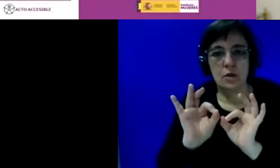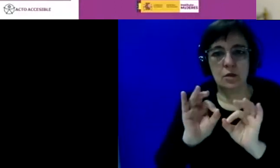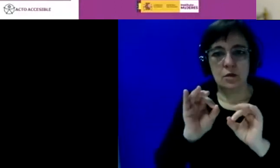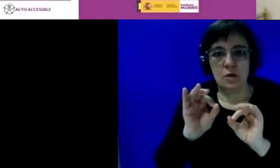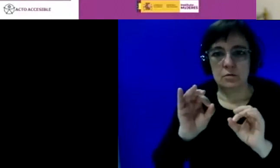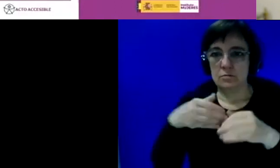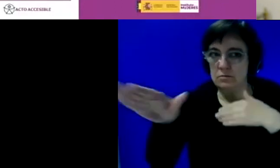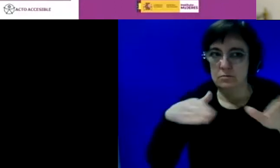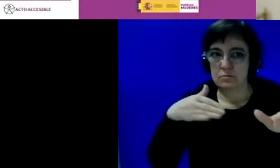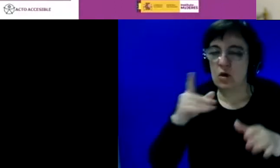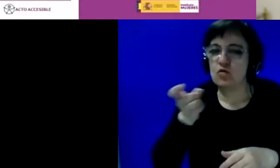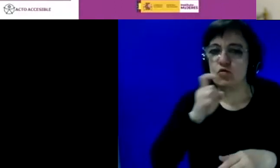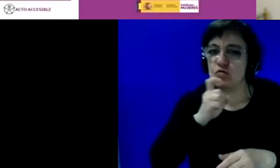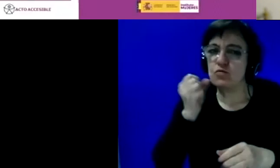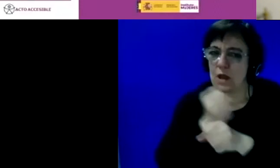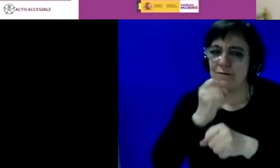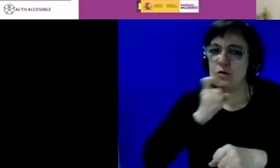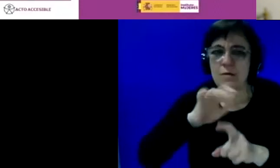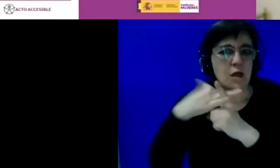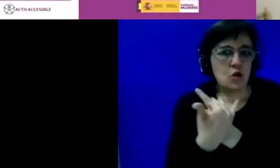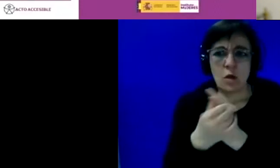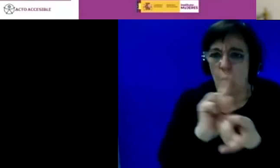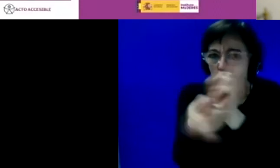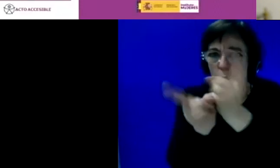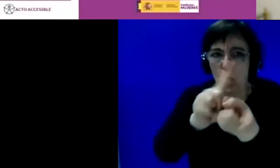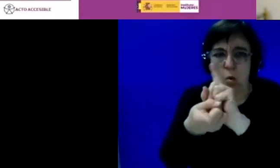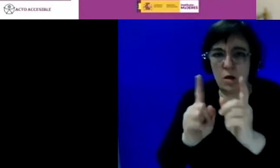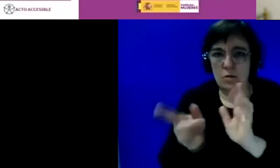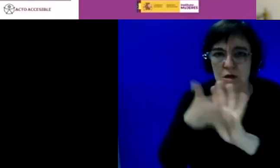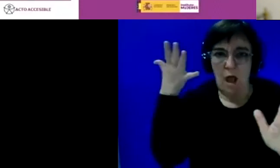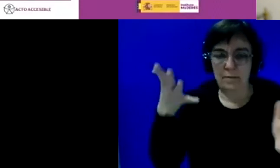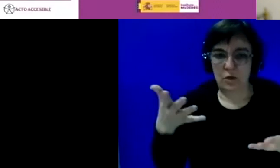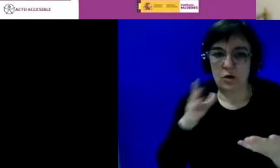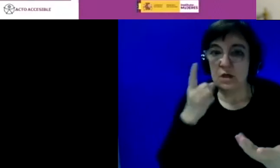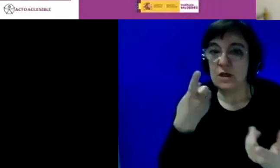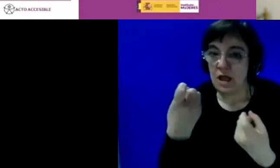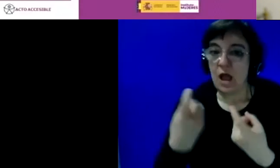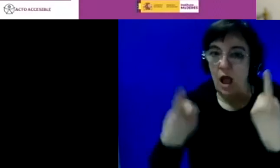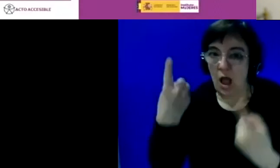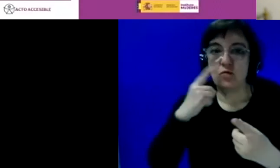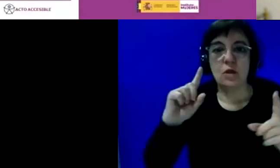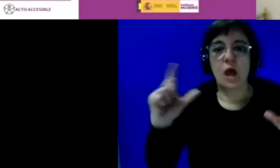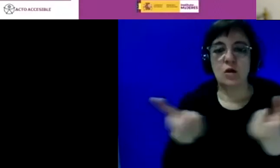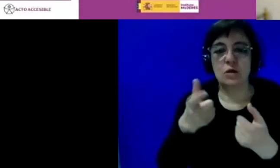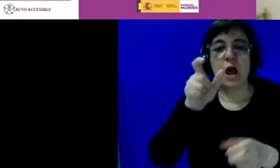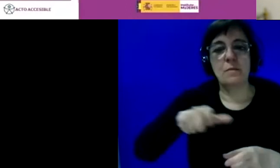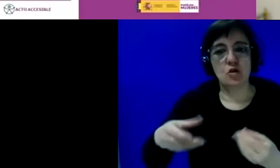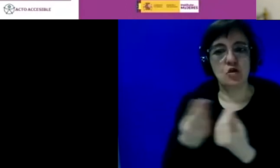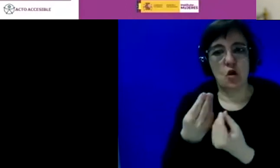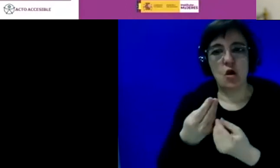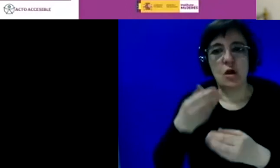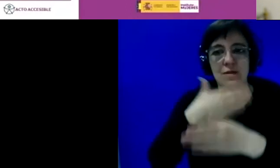situation is changing rapidly and sometimes it is necessary to gather people with disabilities for evacuation in a very limited